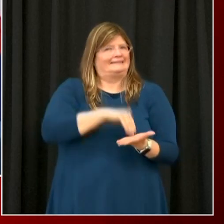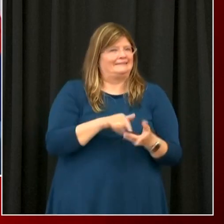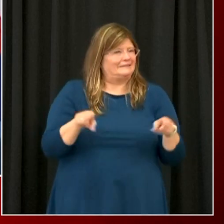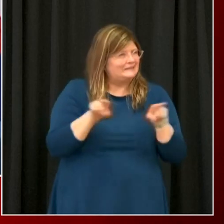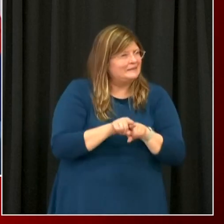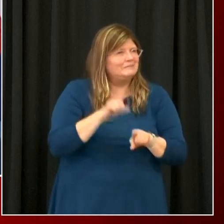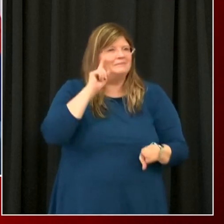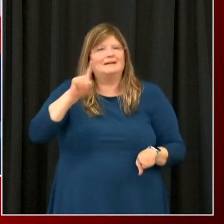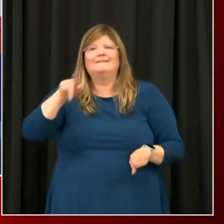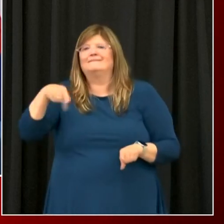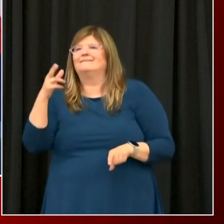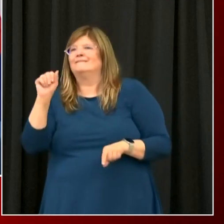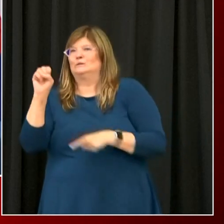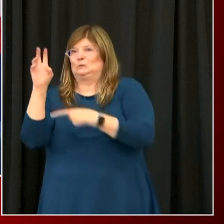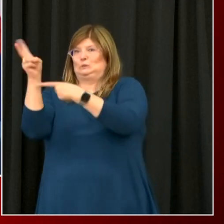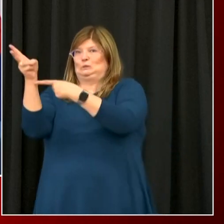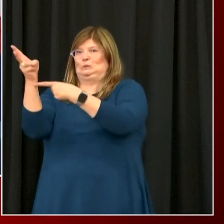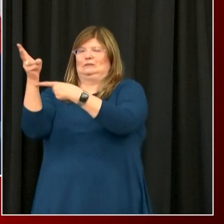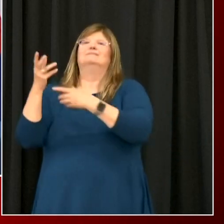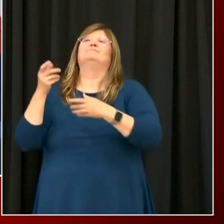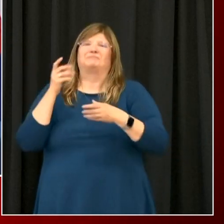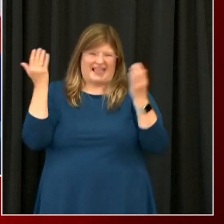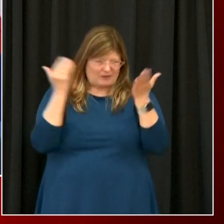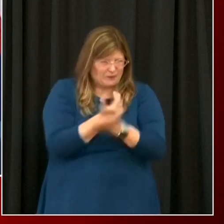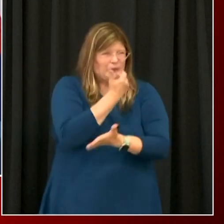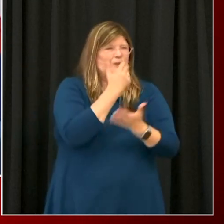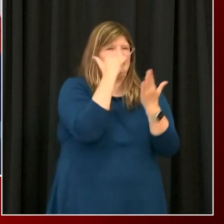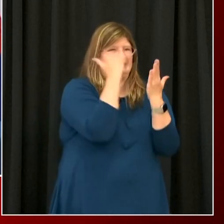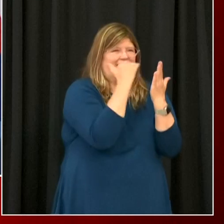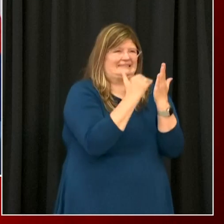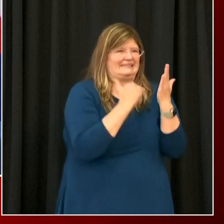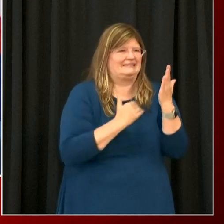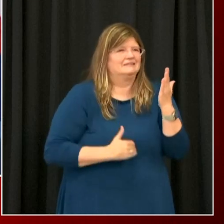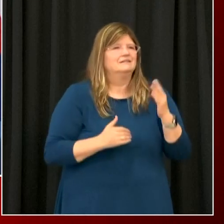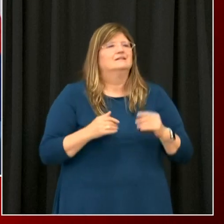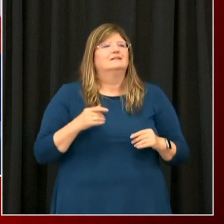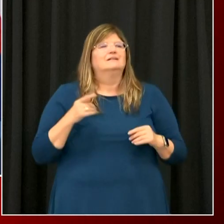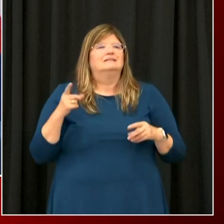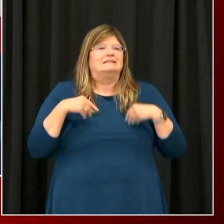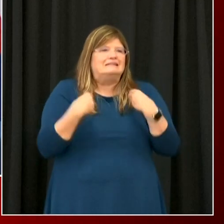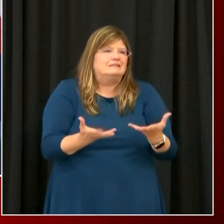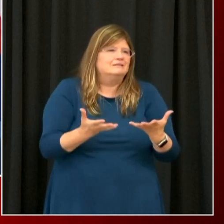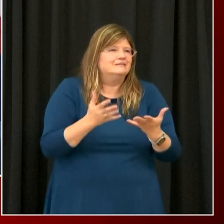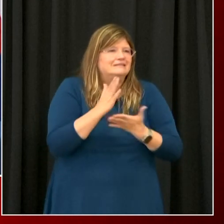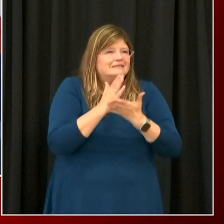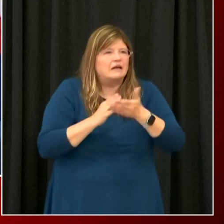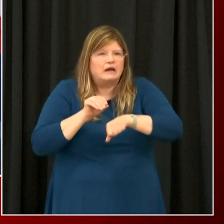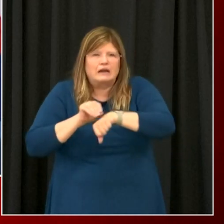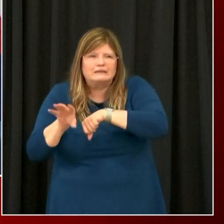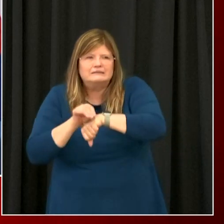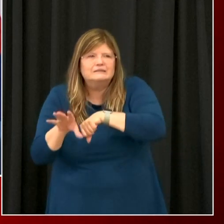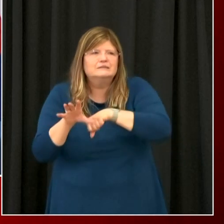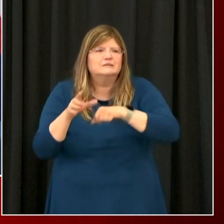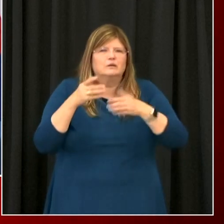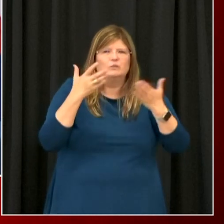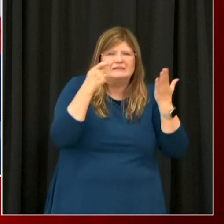of the guidances that the Department of Health has put out, plus some of the checklists that have come from our